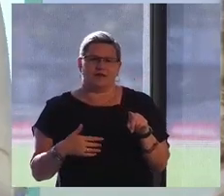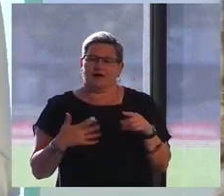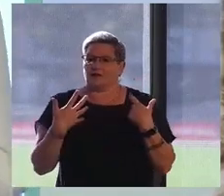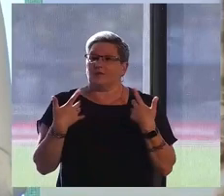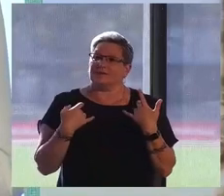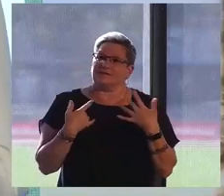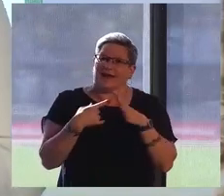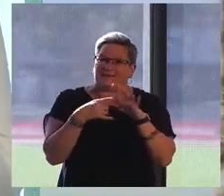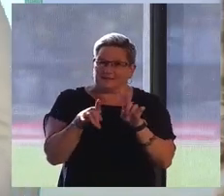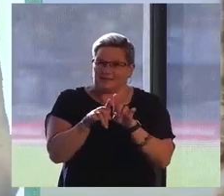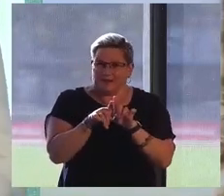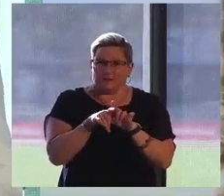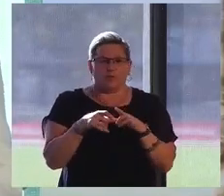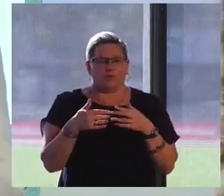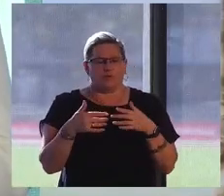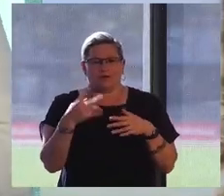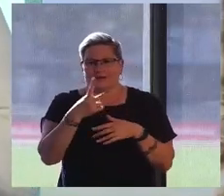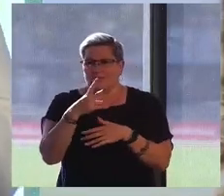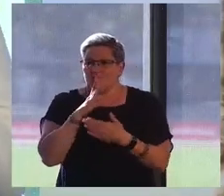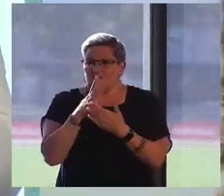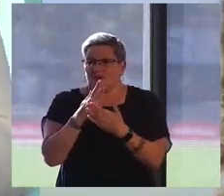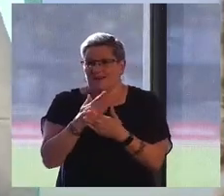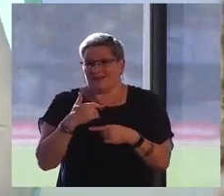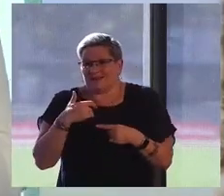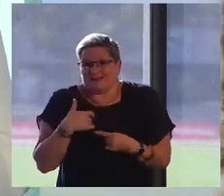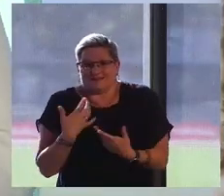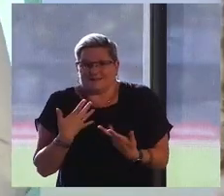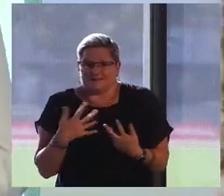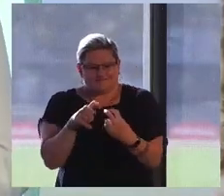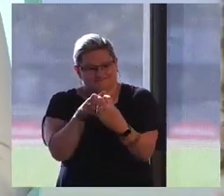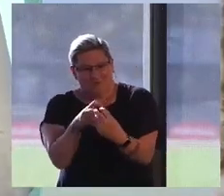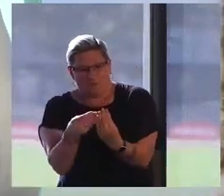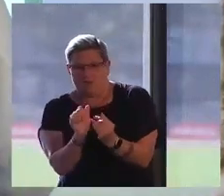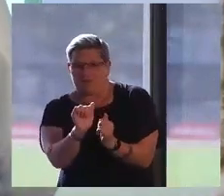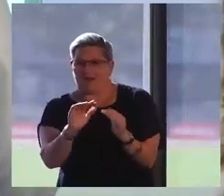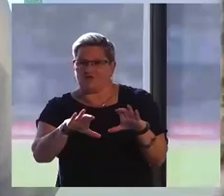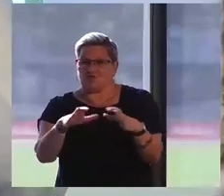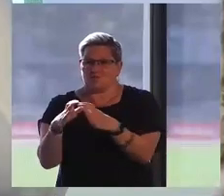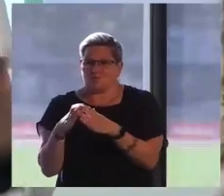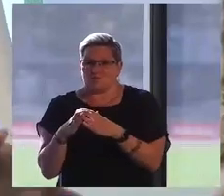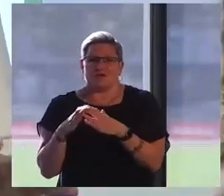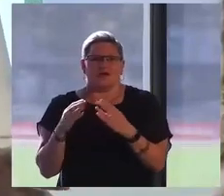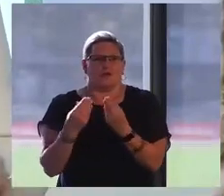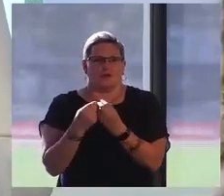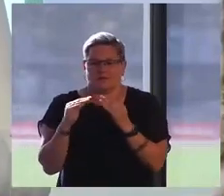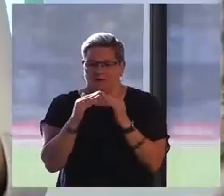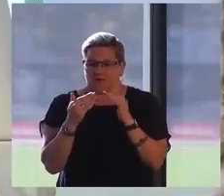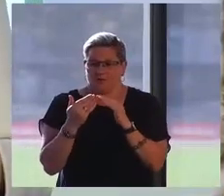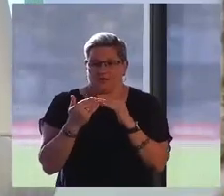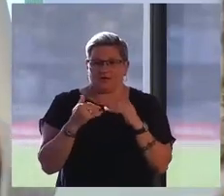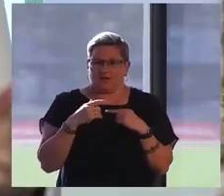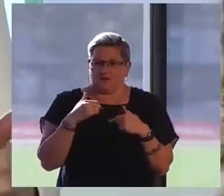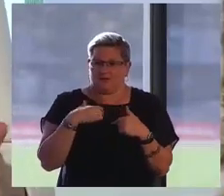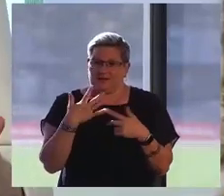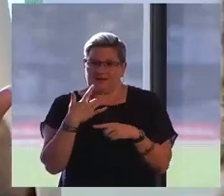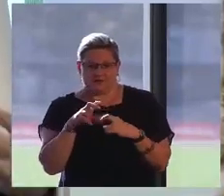it is about having a genuine conversation with those communities. And I think it's interesting to compare. Look, I'm not from Victoria, but from what